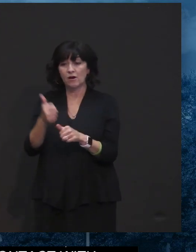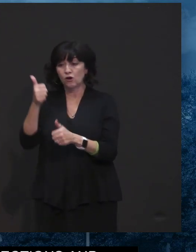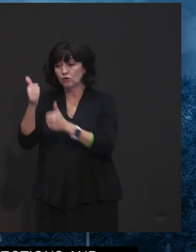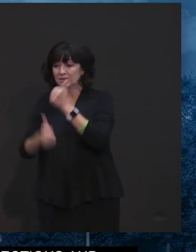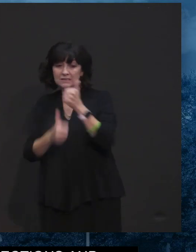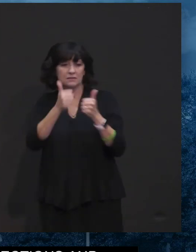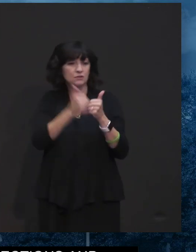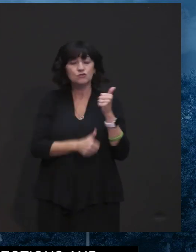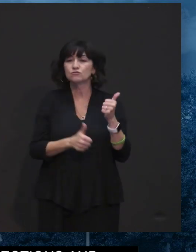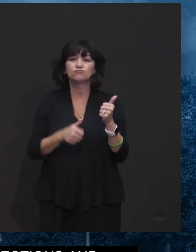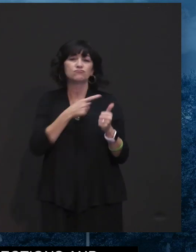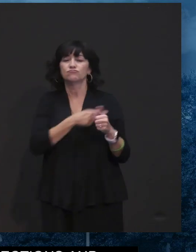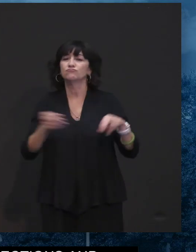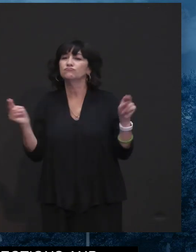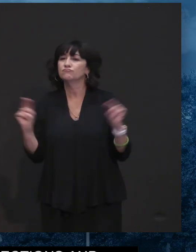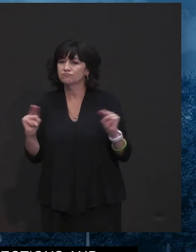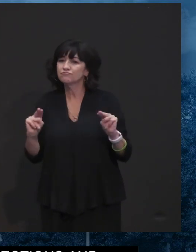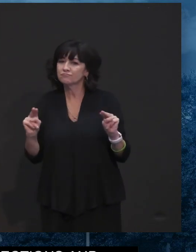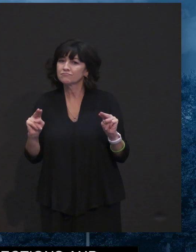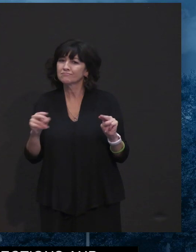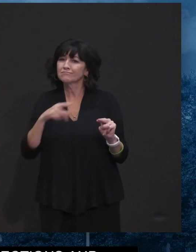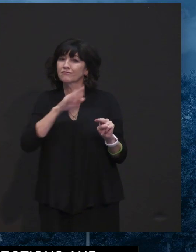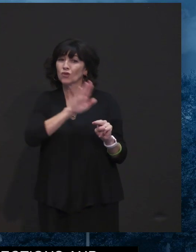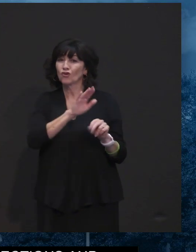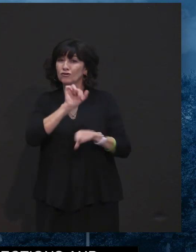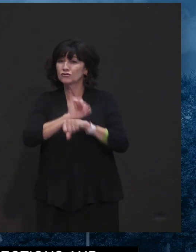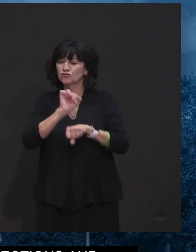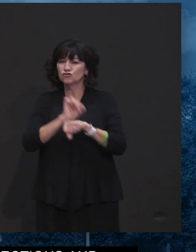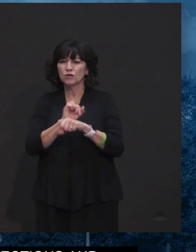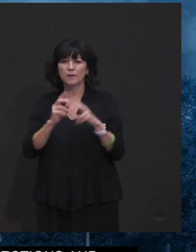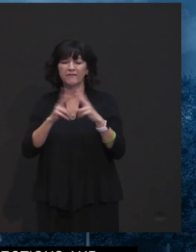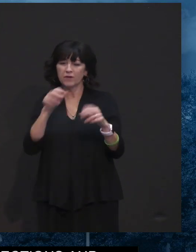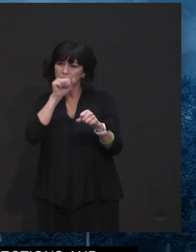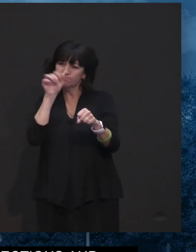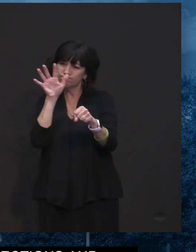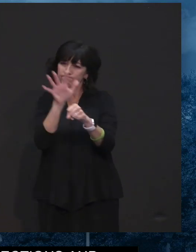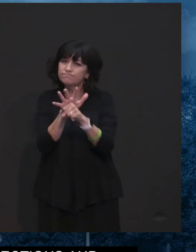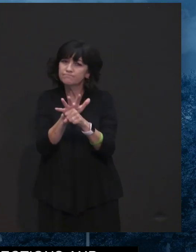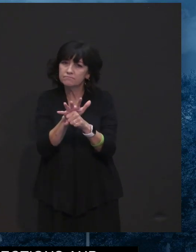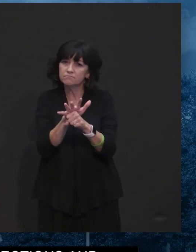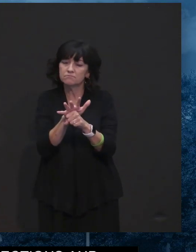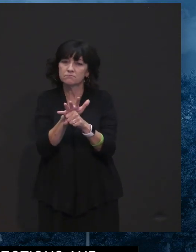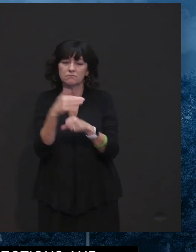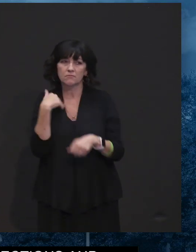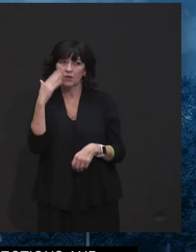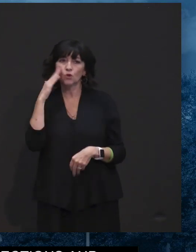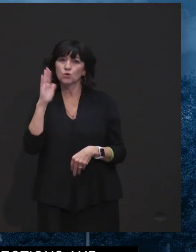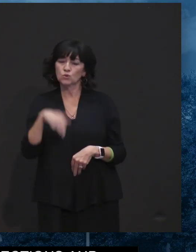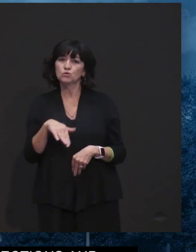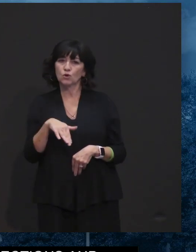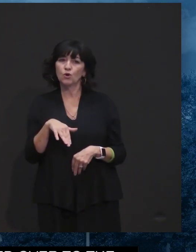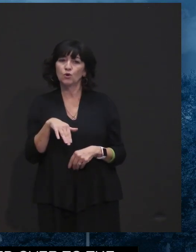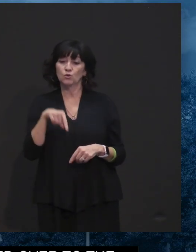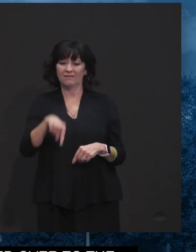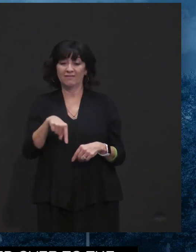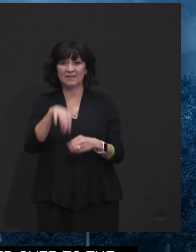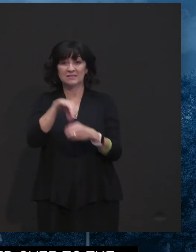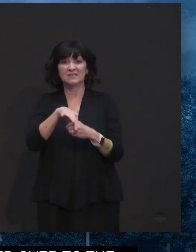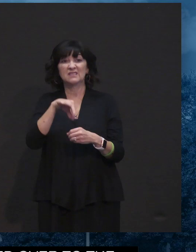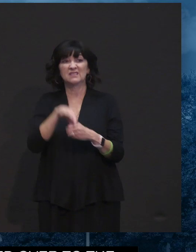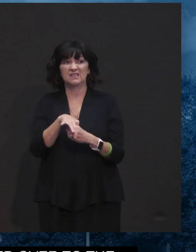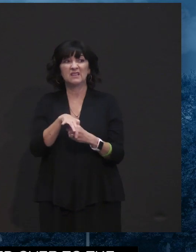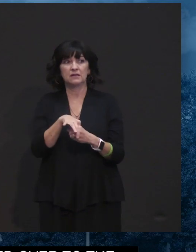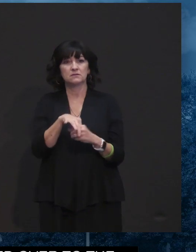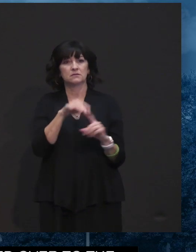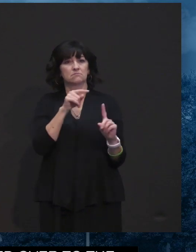enthusiasm and commitment. And I know this election meant so much to her because of the new